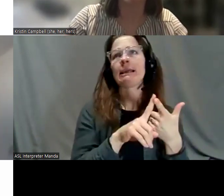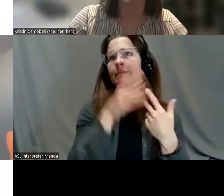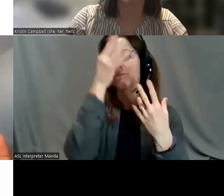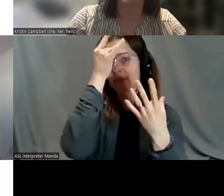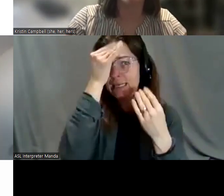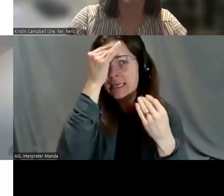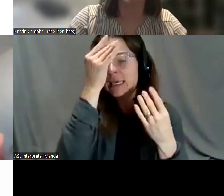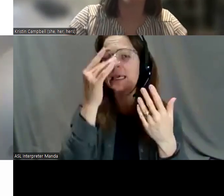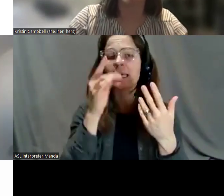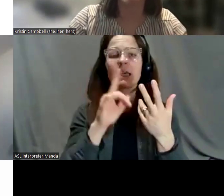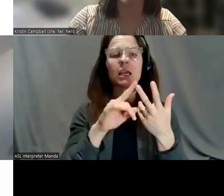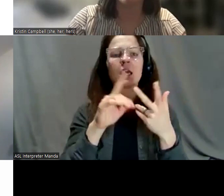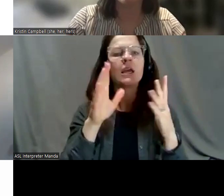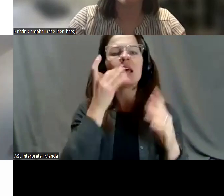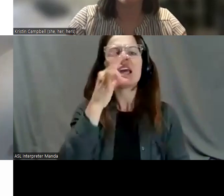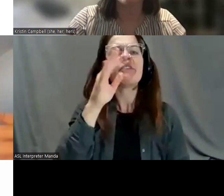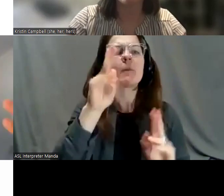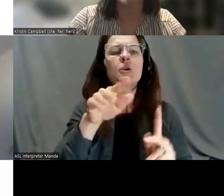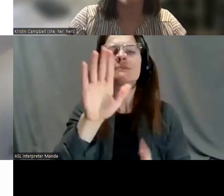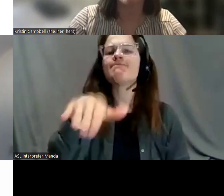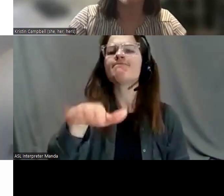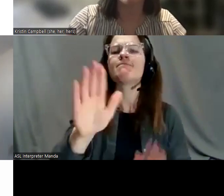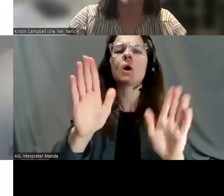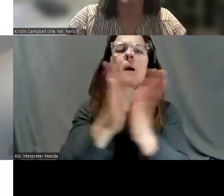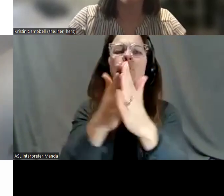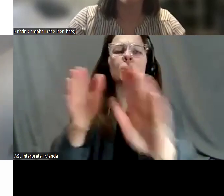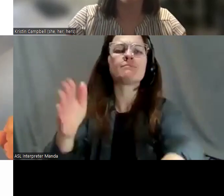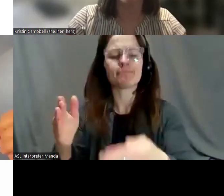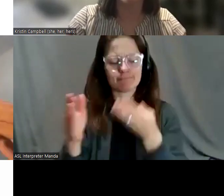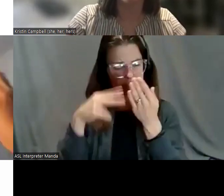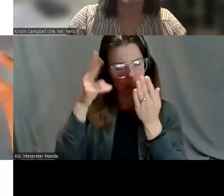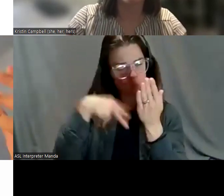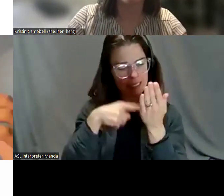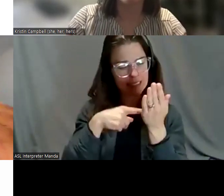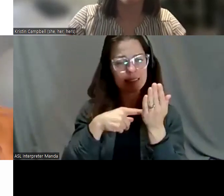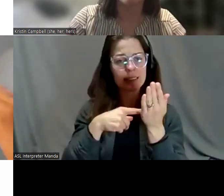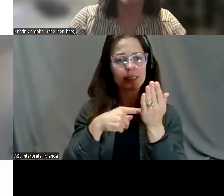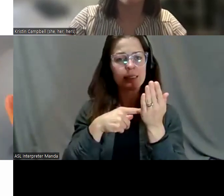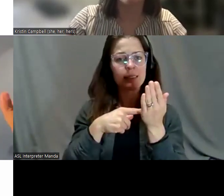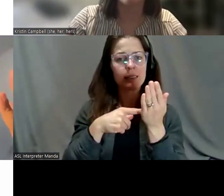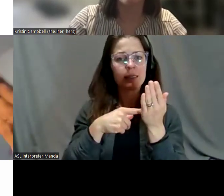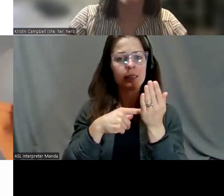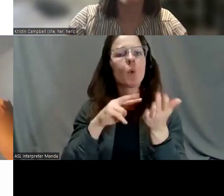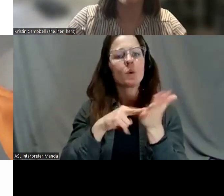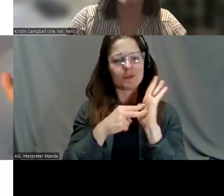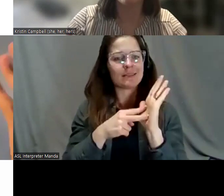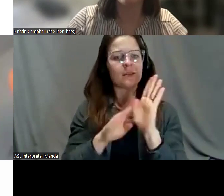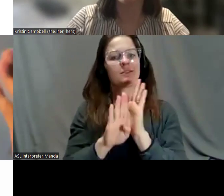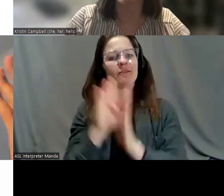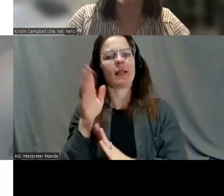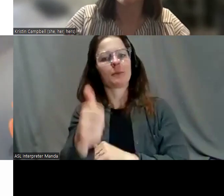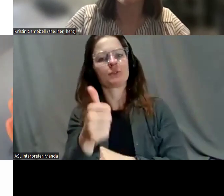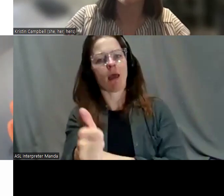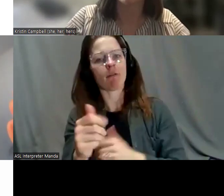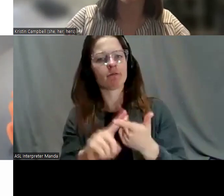that whenever a person says, pick up a book and read, we automatically associate that with develop yourself, become more thoughtful, become more